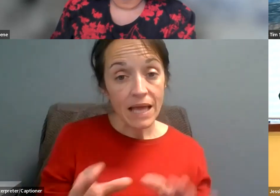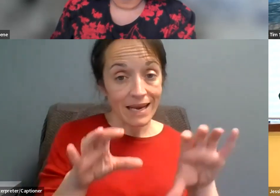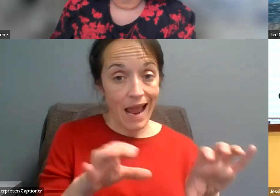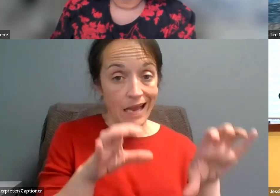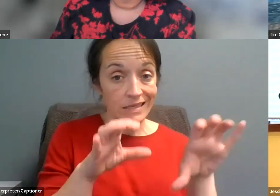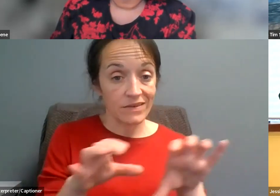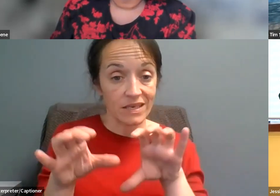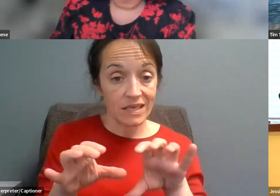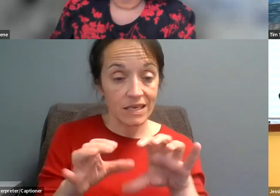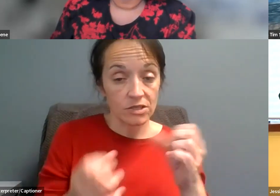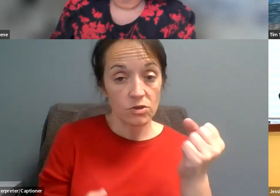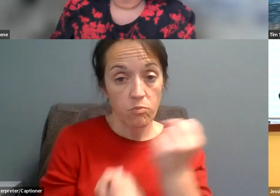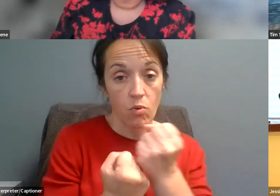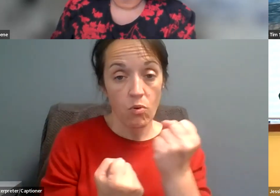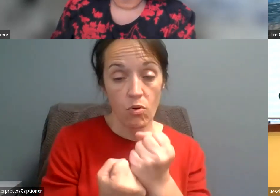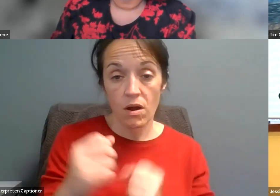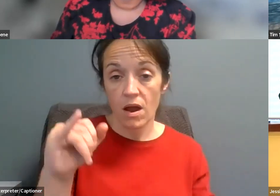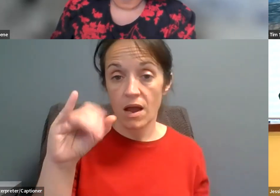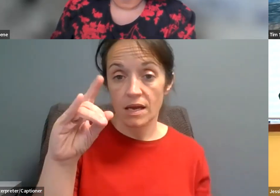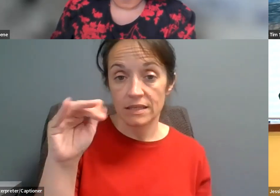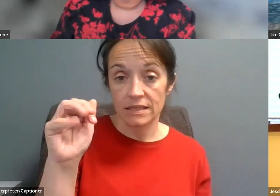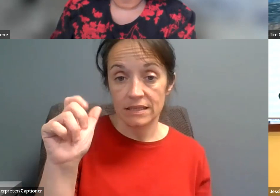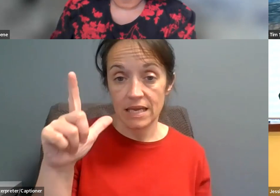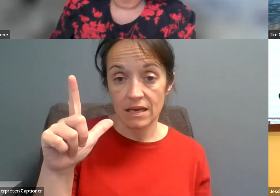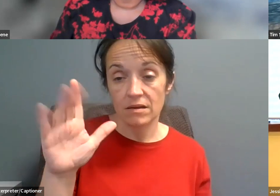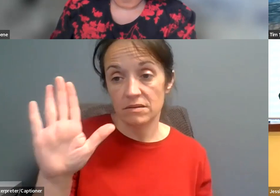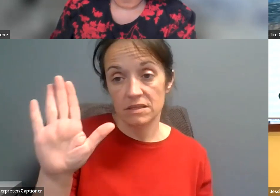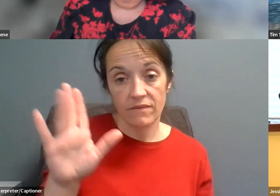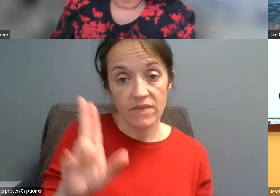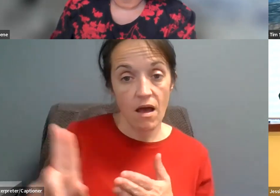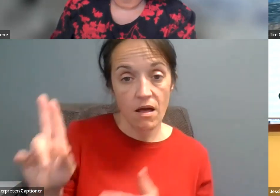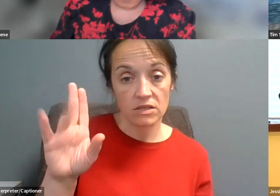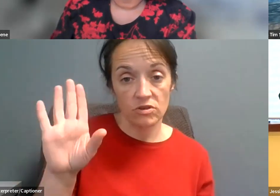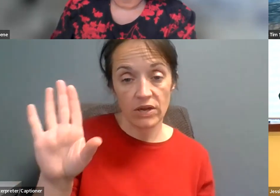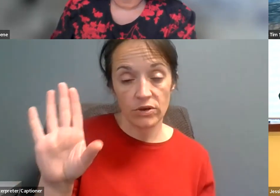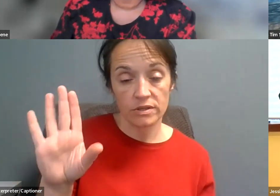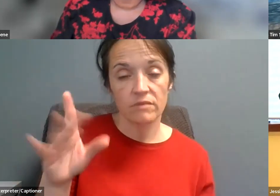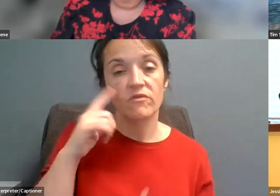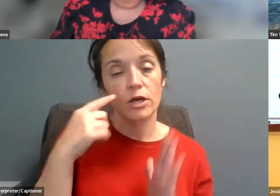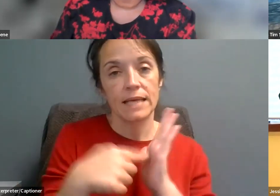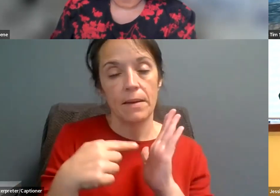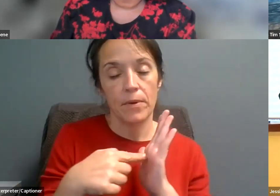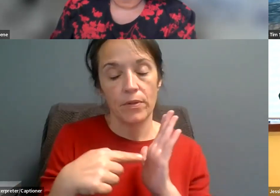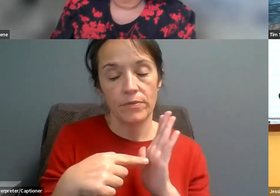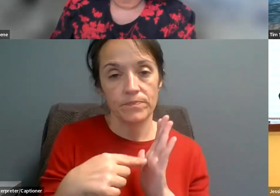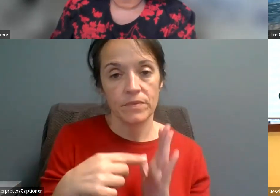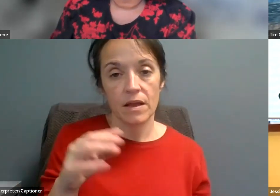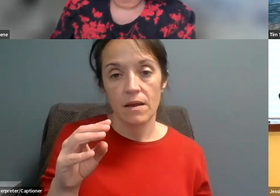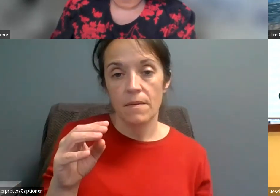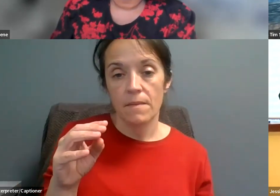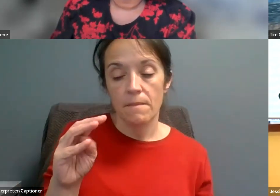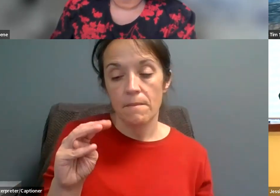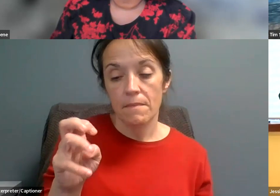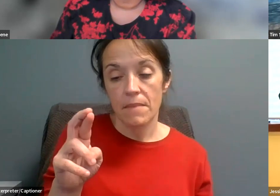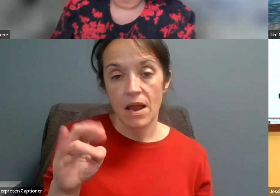the ideals of the institution. So for example, how the merit and scientific review